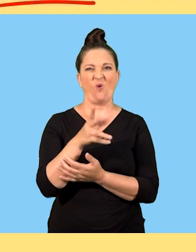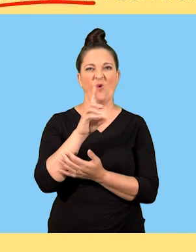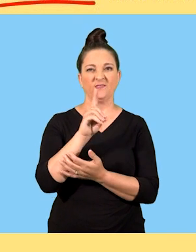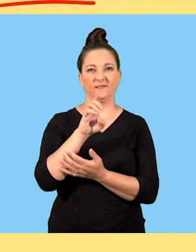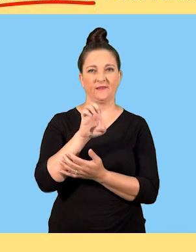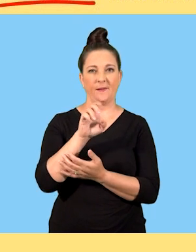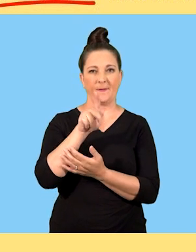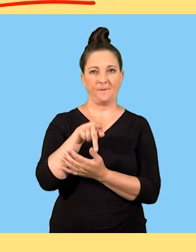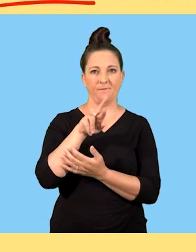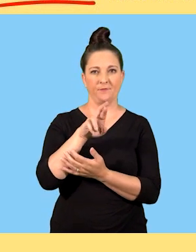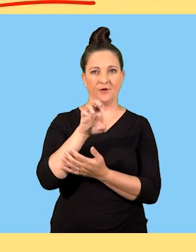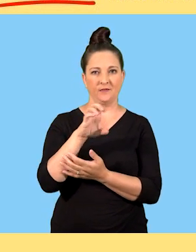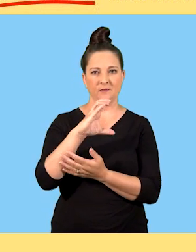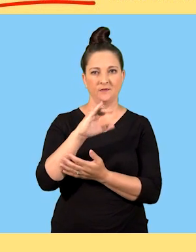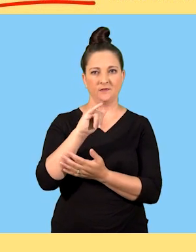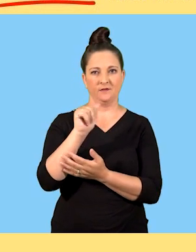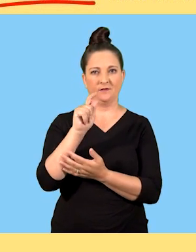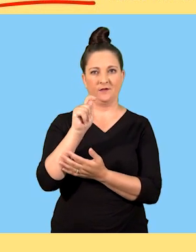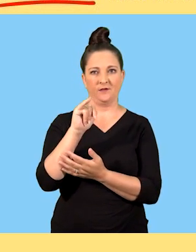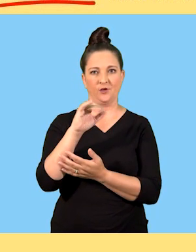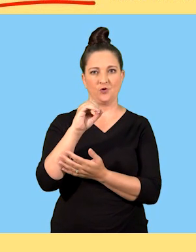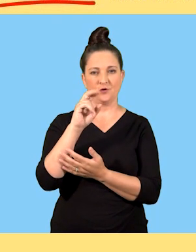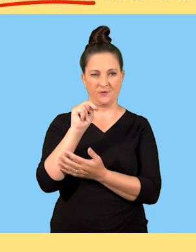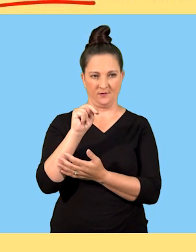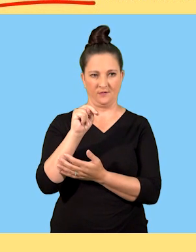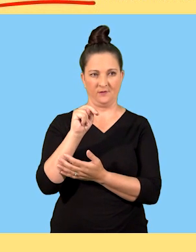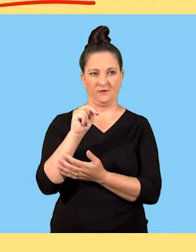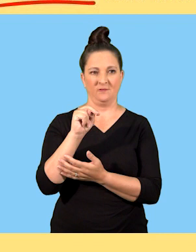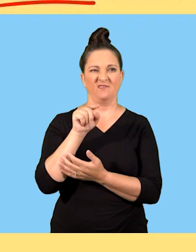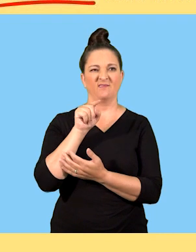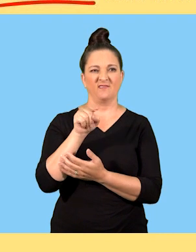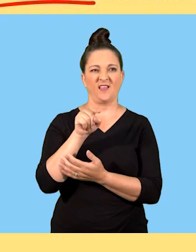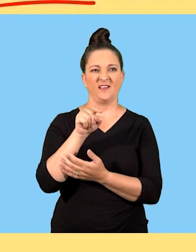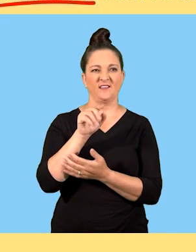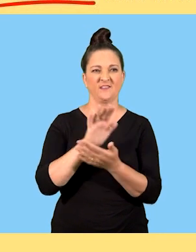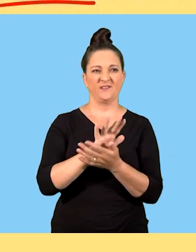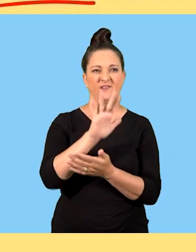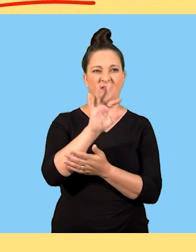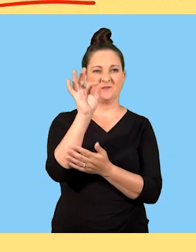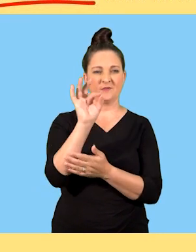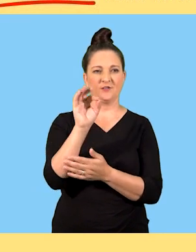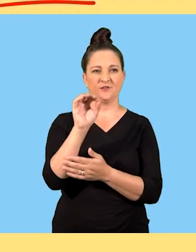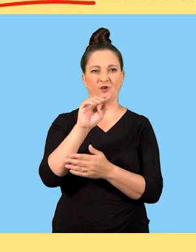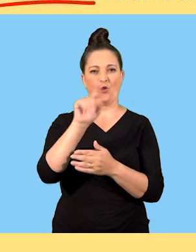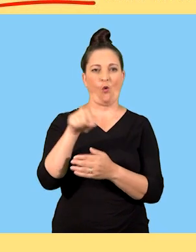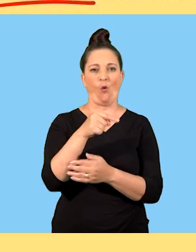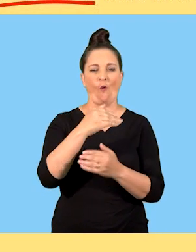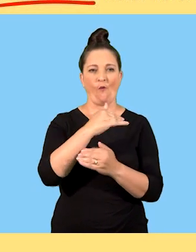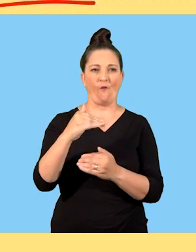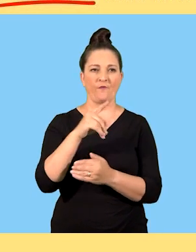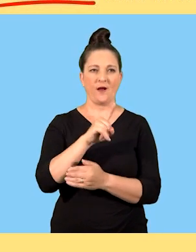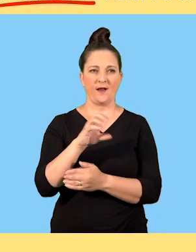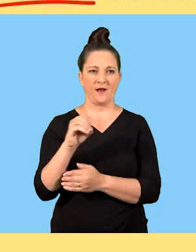on cost. So I'll say 70,000 multiplied by 15%. Multiplied by 12